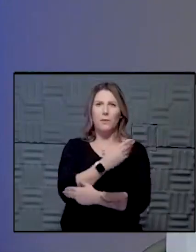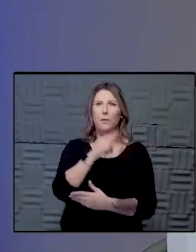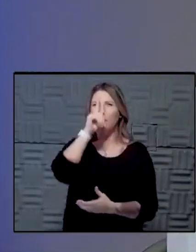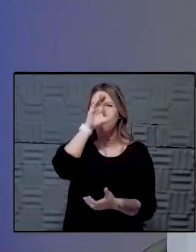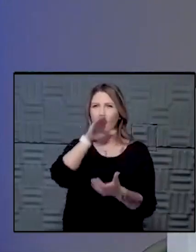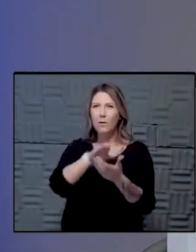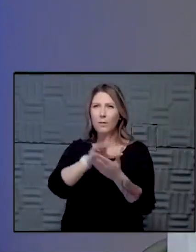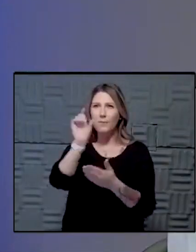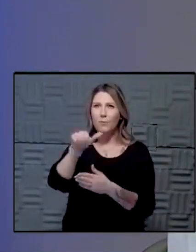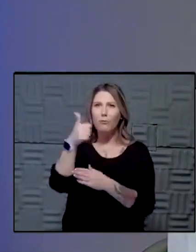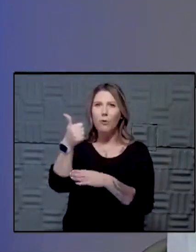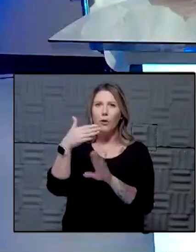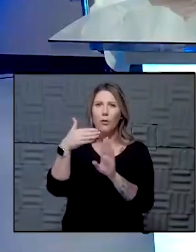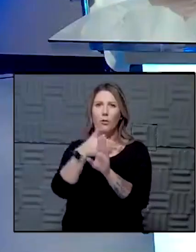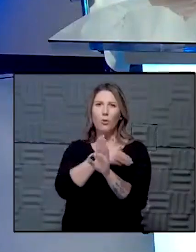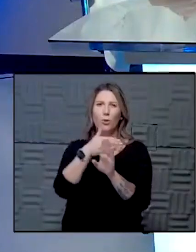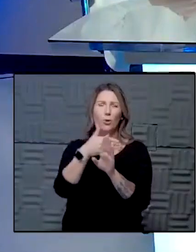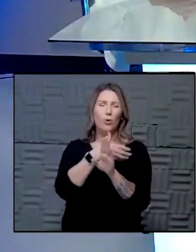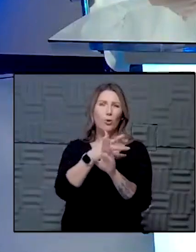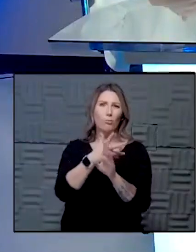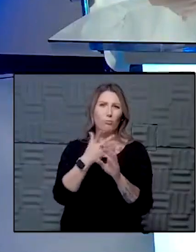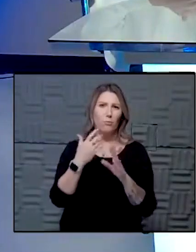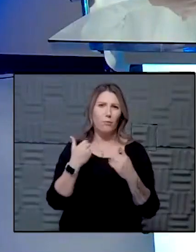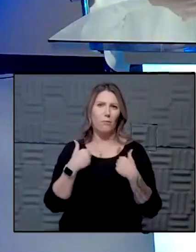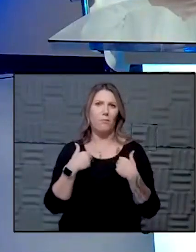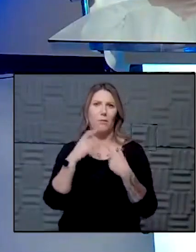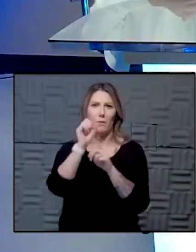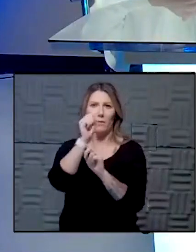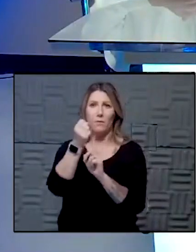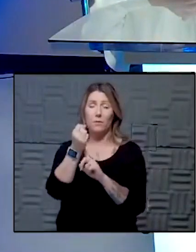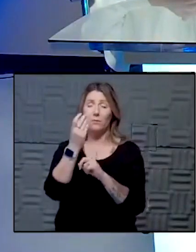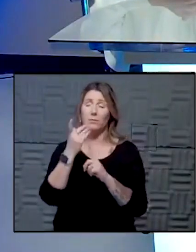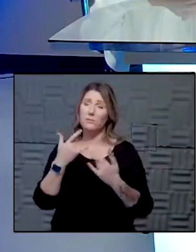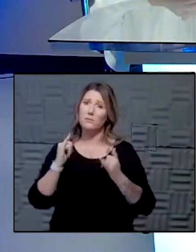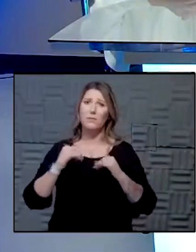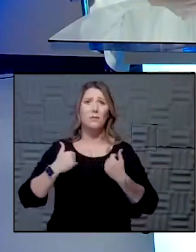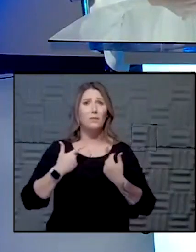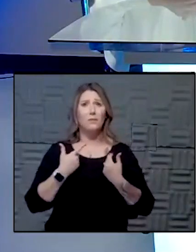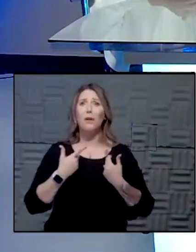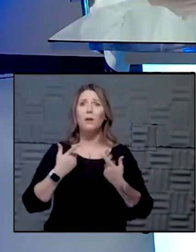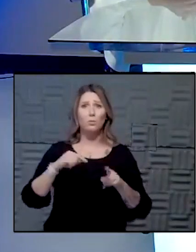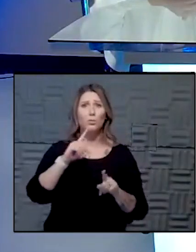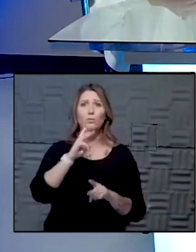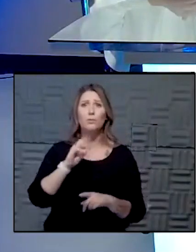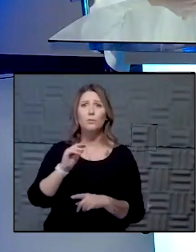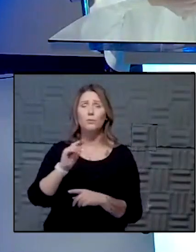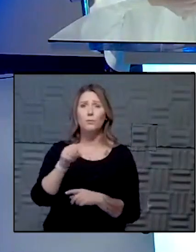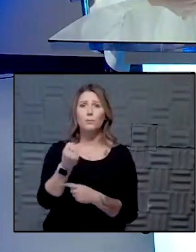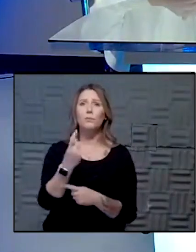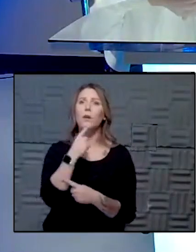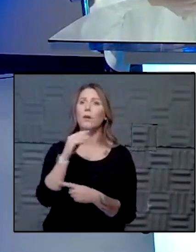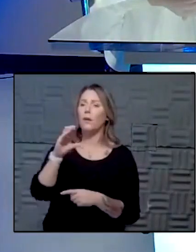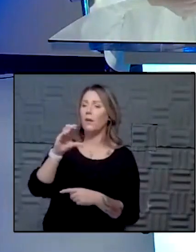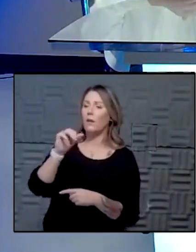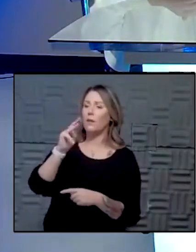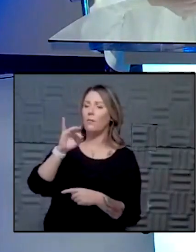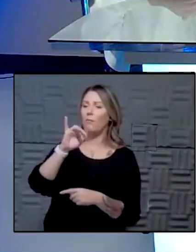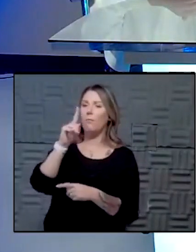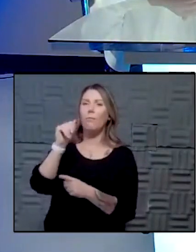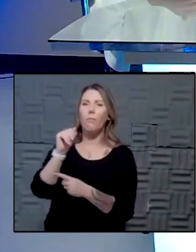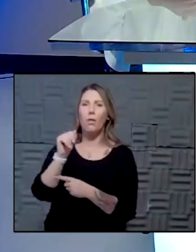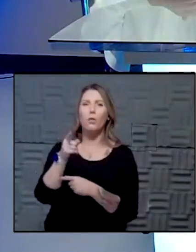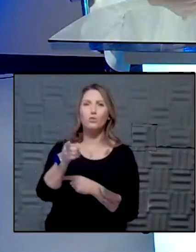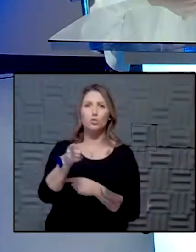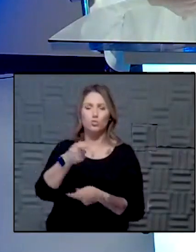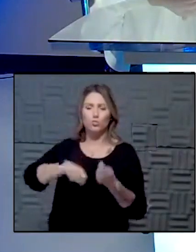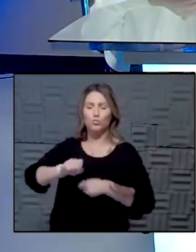there were other comorbidities there. So still very young, I want to point out, when you're in your 60s. Yeah, absolutely. And Camilla, she'd like to know, being a